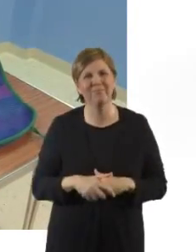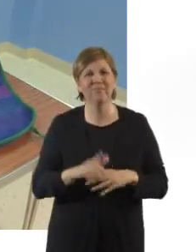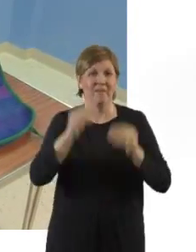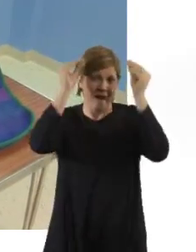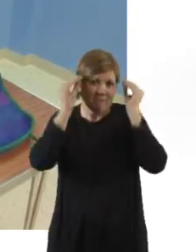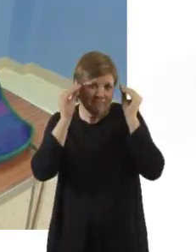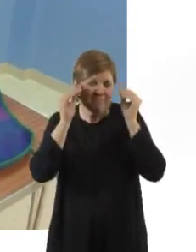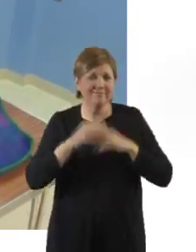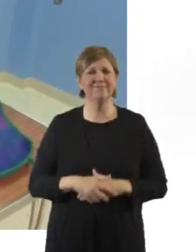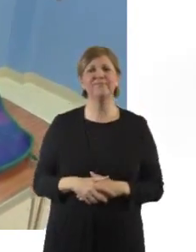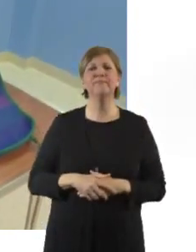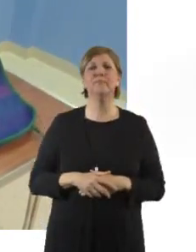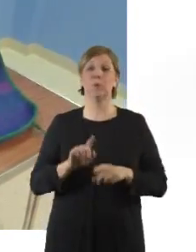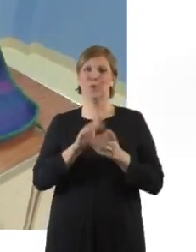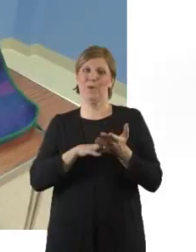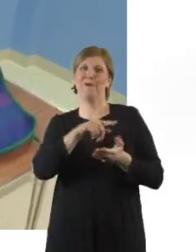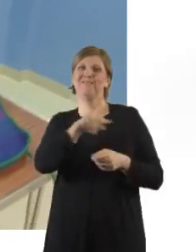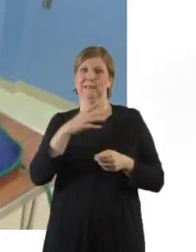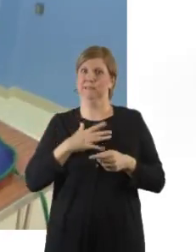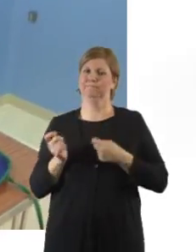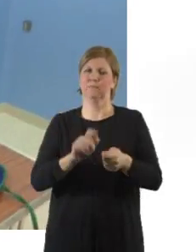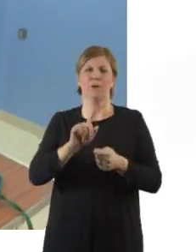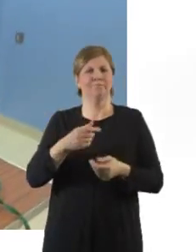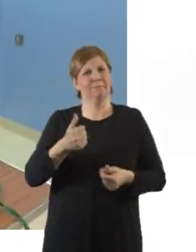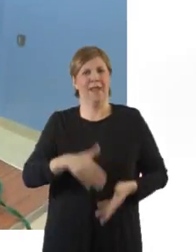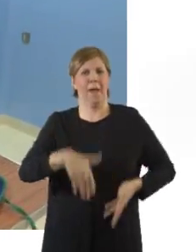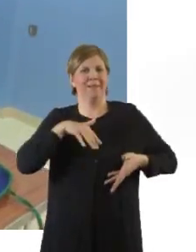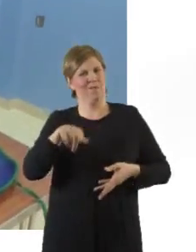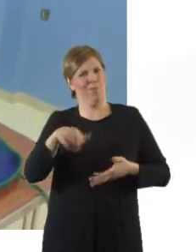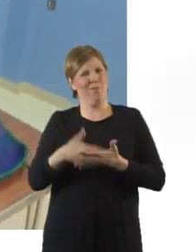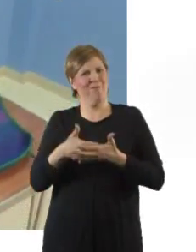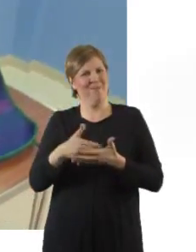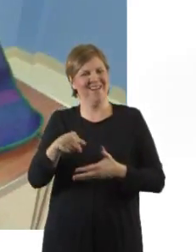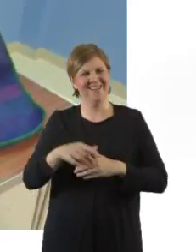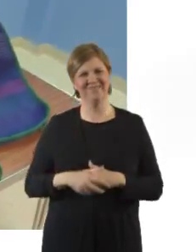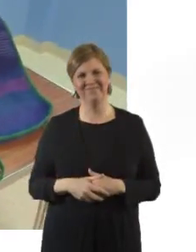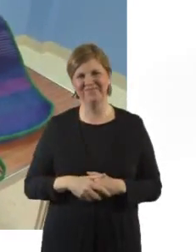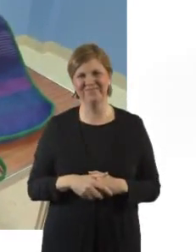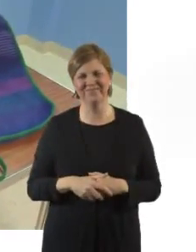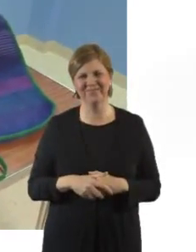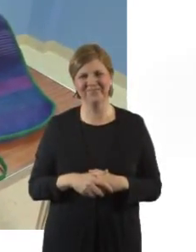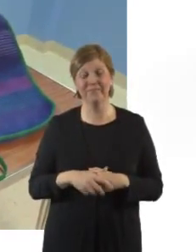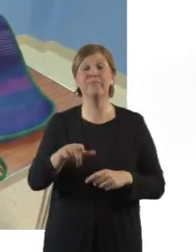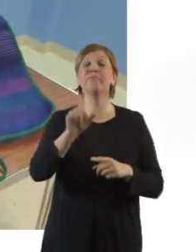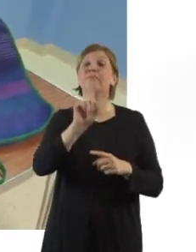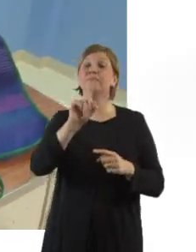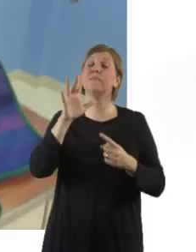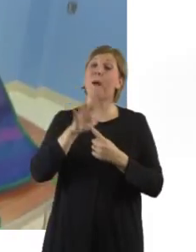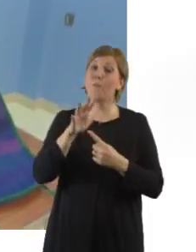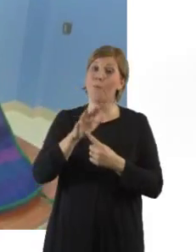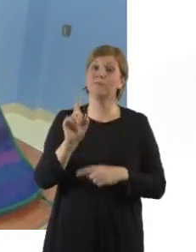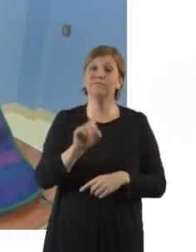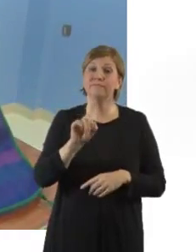some scratch mitts, and a nice warm cardigan for going home, and